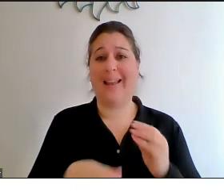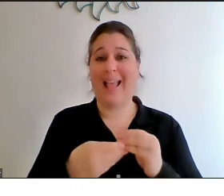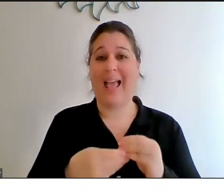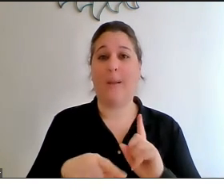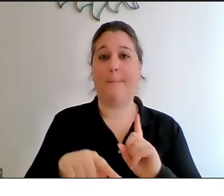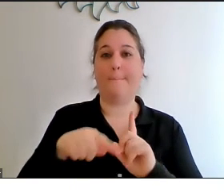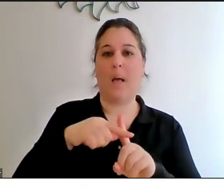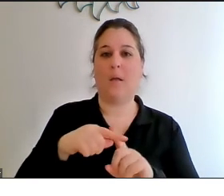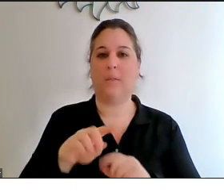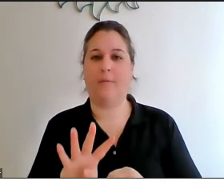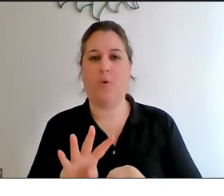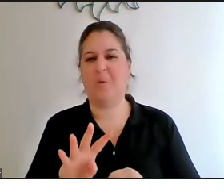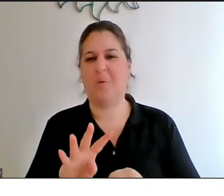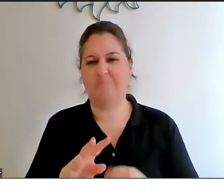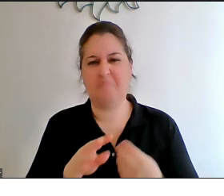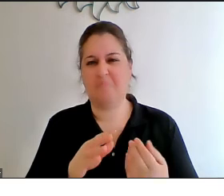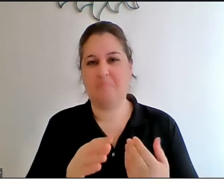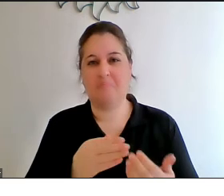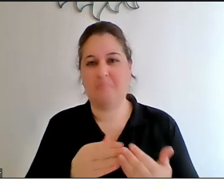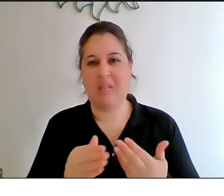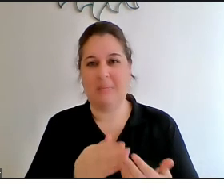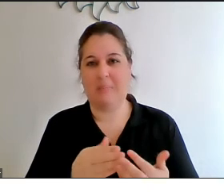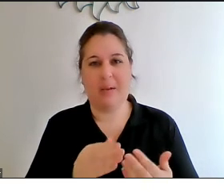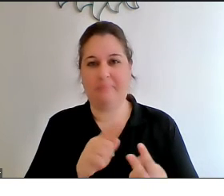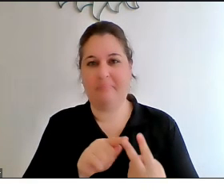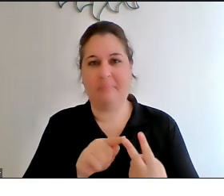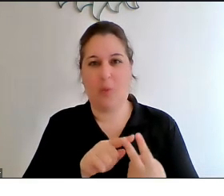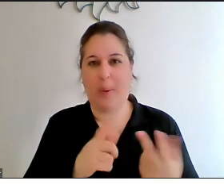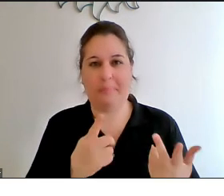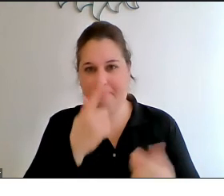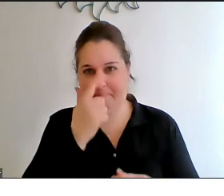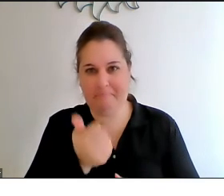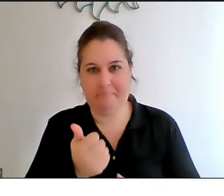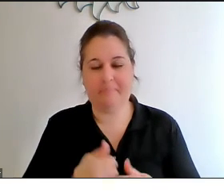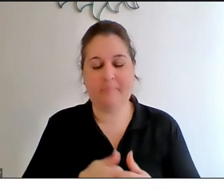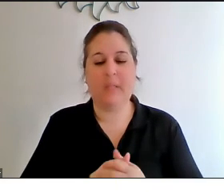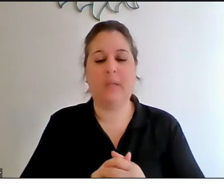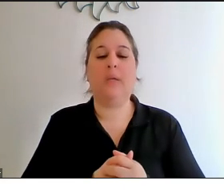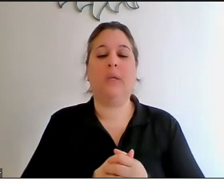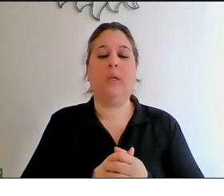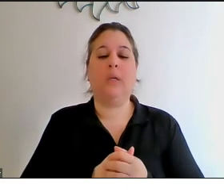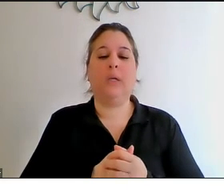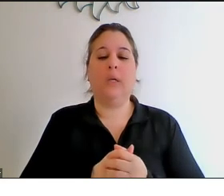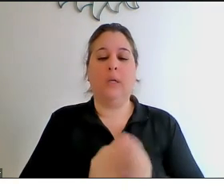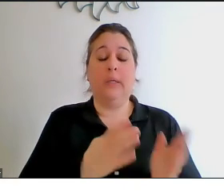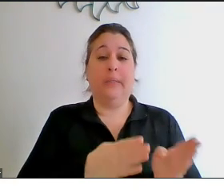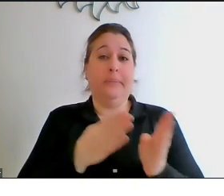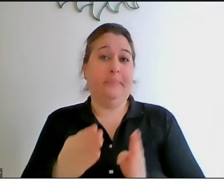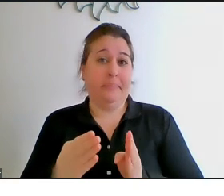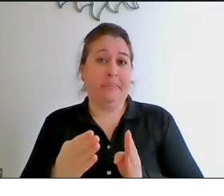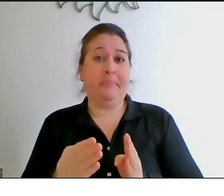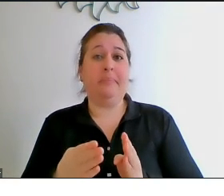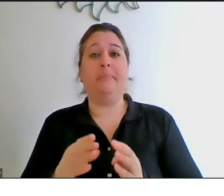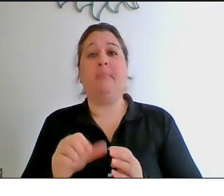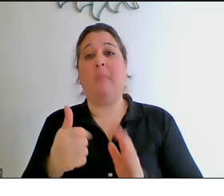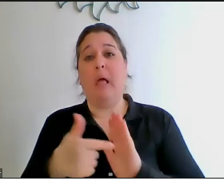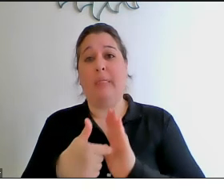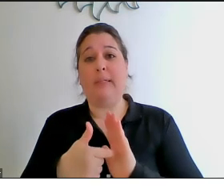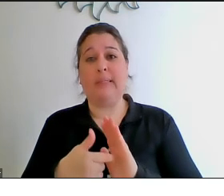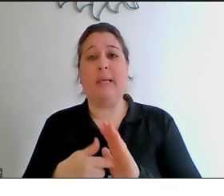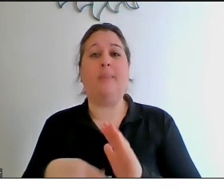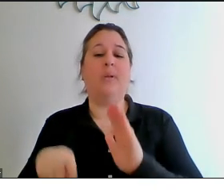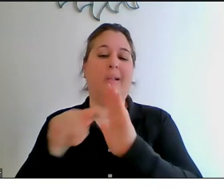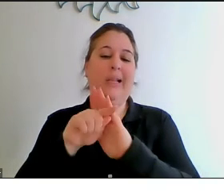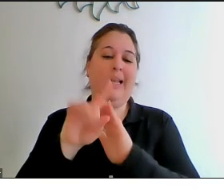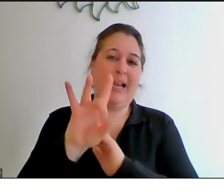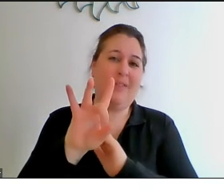matter. All right, last example. I have 8 negatives. 1, 2, 3, 4, 5, 6, 7, 8. And I have 9 negatives. 1,